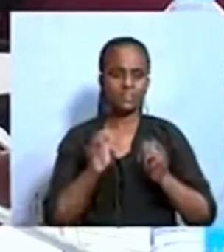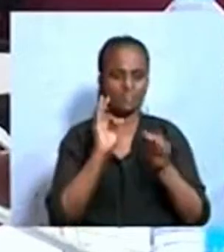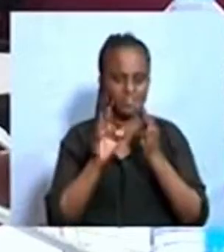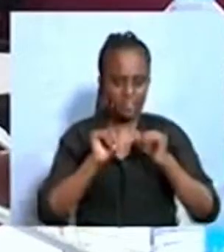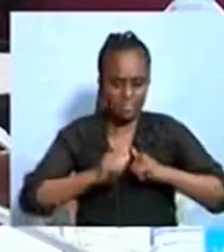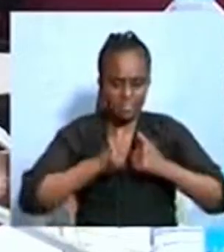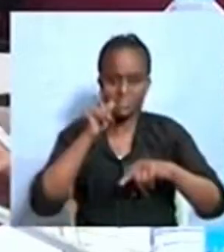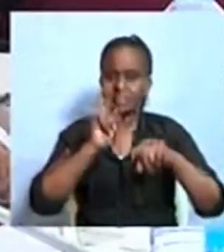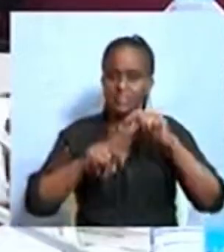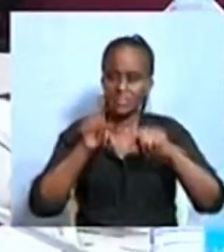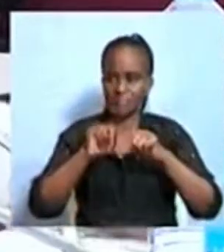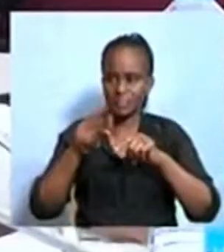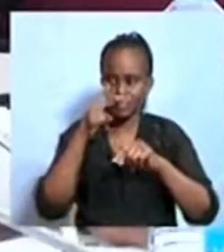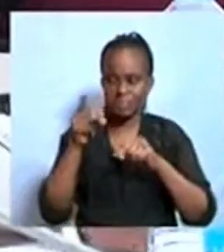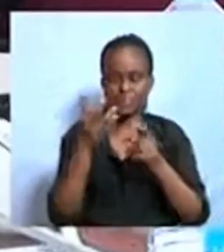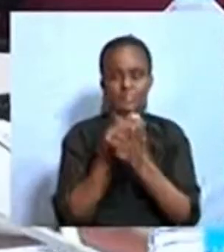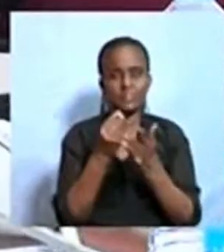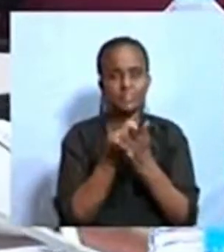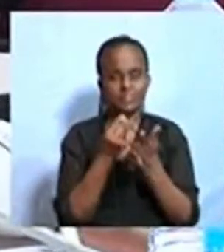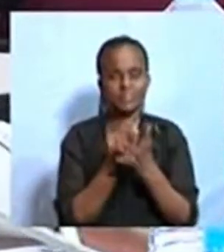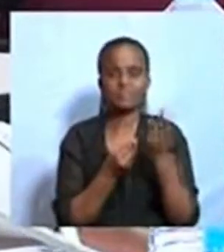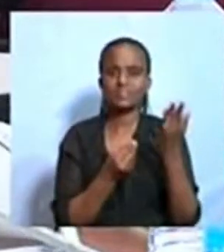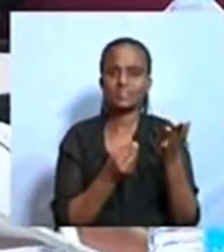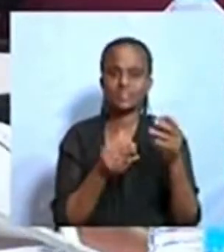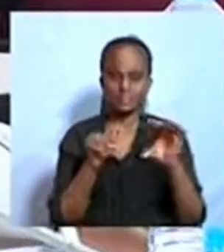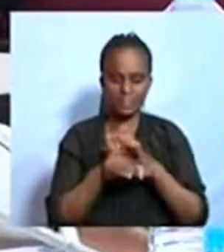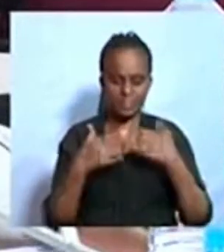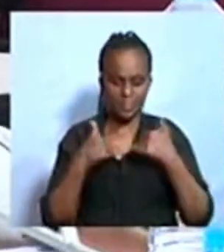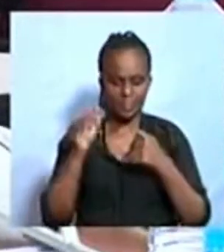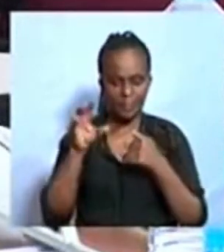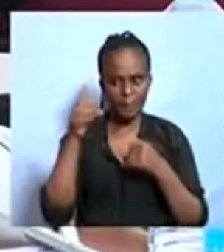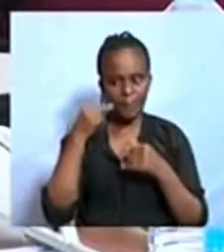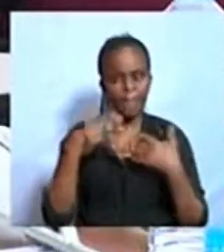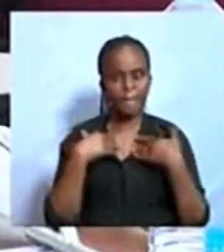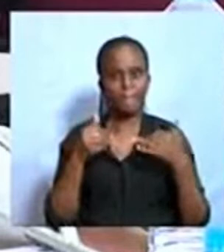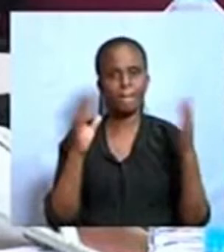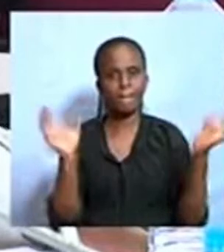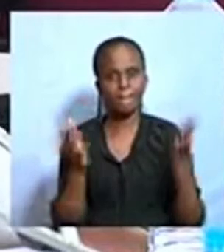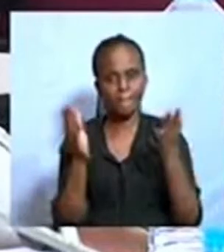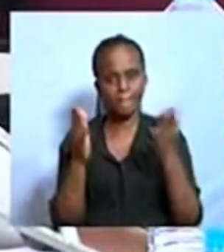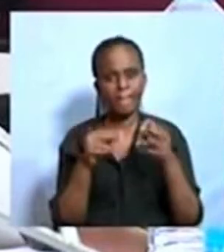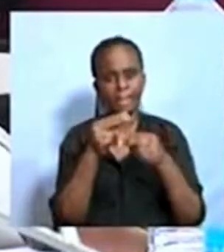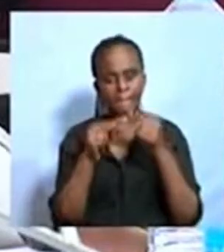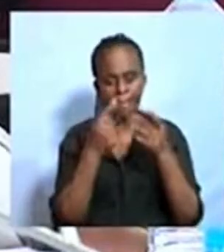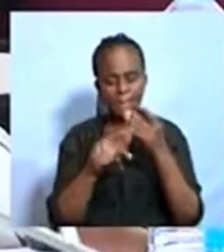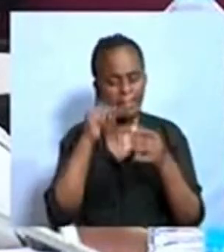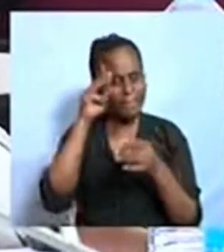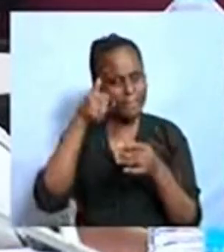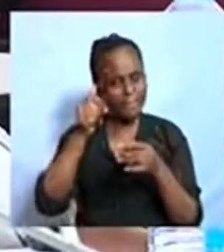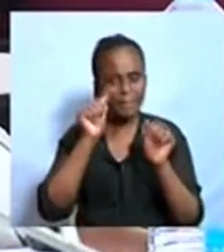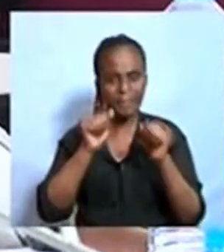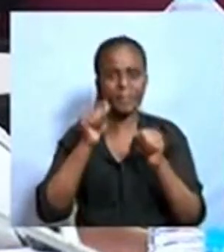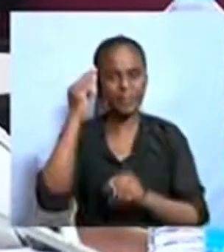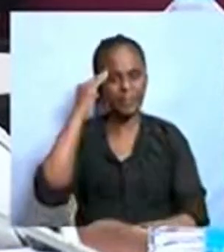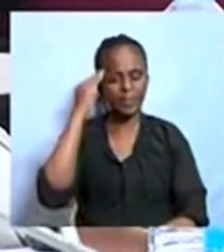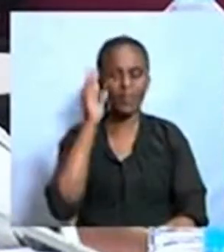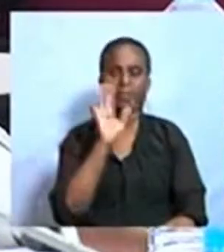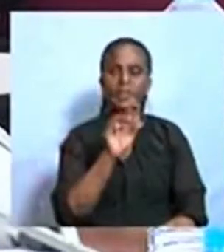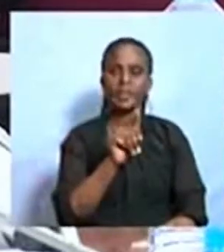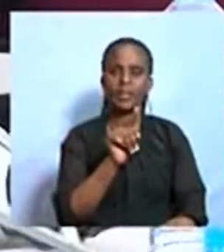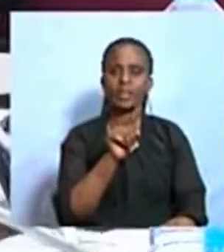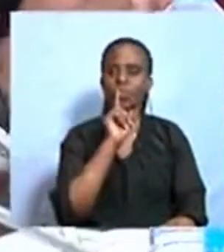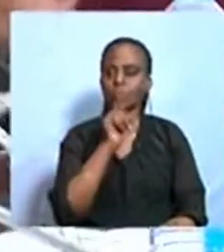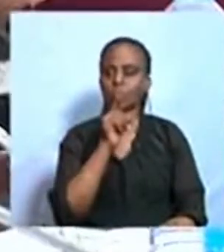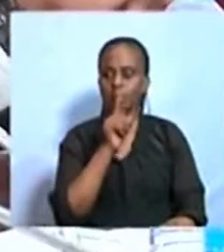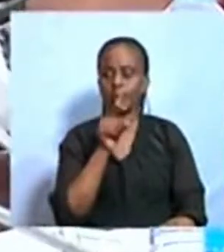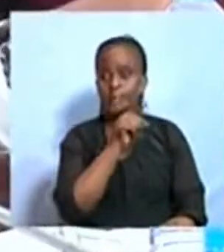cannot see funding in the health sector for health promotion, then the ministry could also take advantage of ensuring